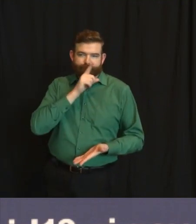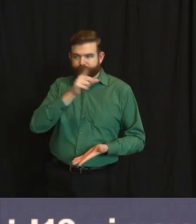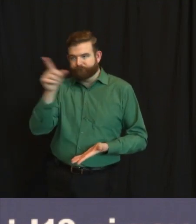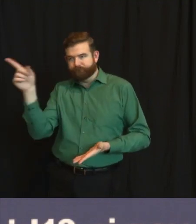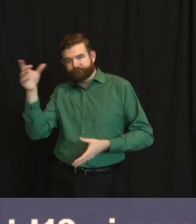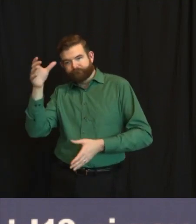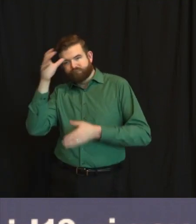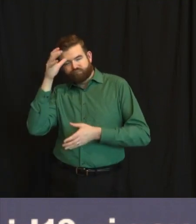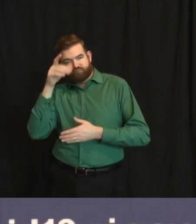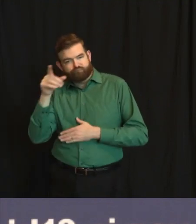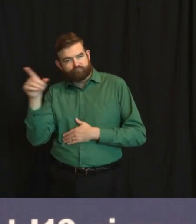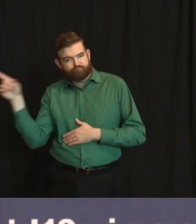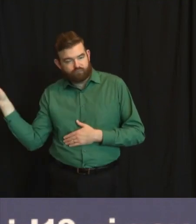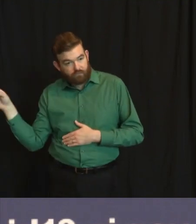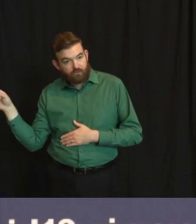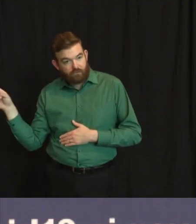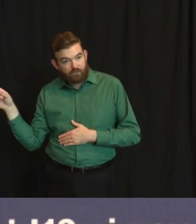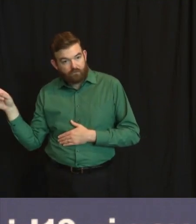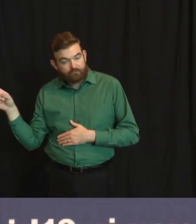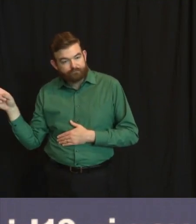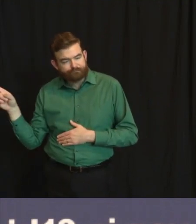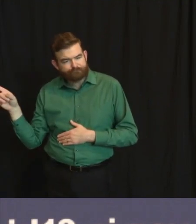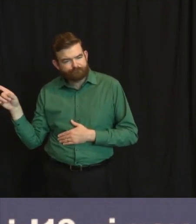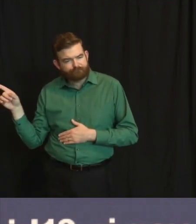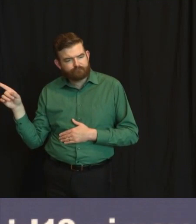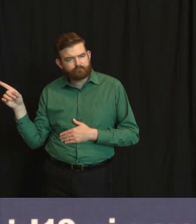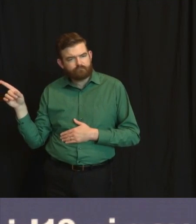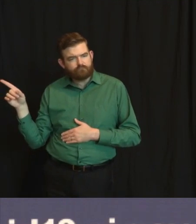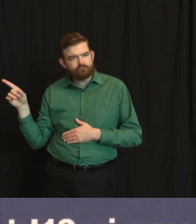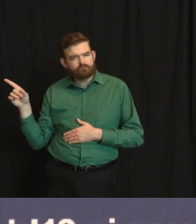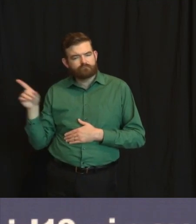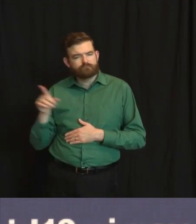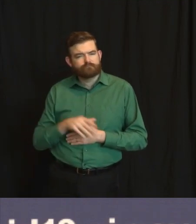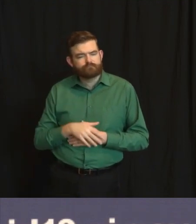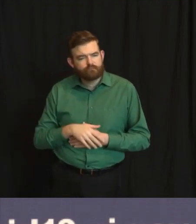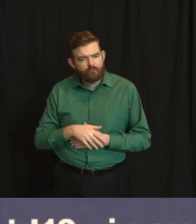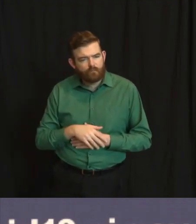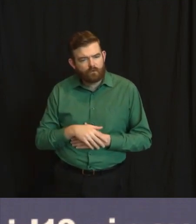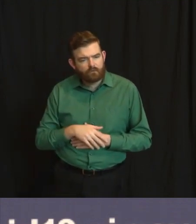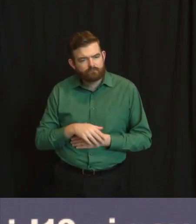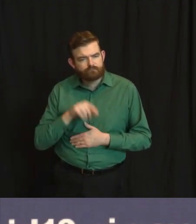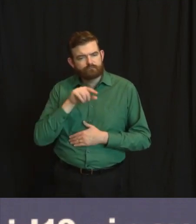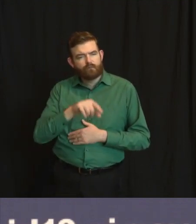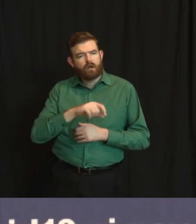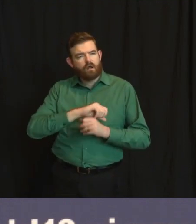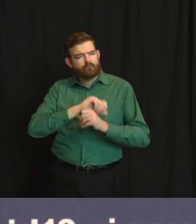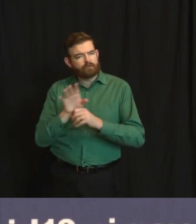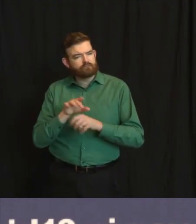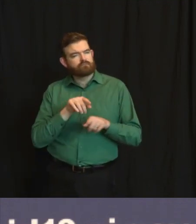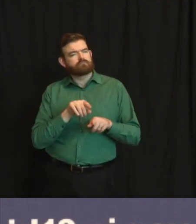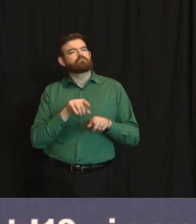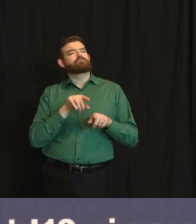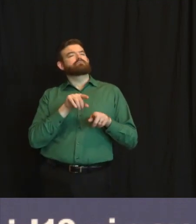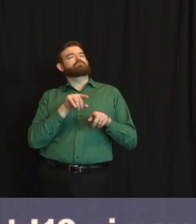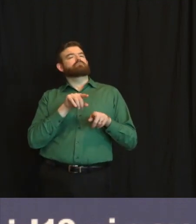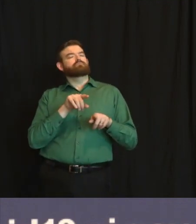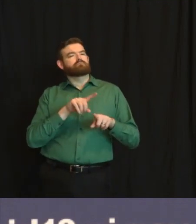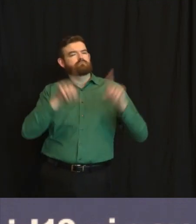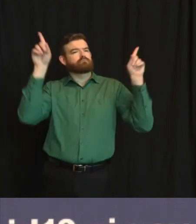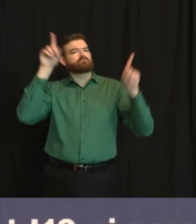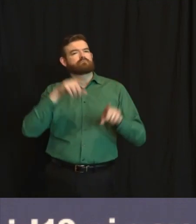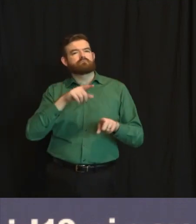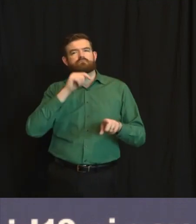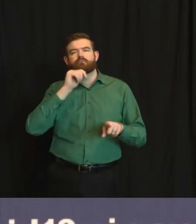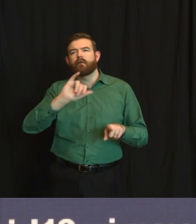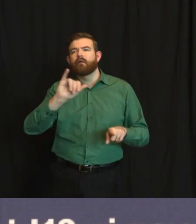it had similarities to other experiences in the past. It had uniqueness to it as well, and including in the scale of